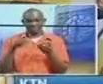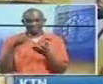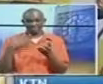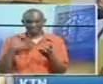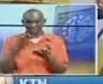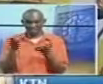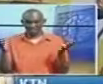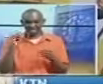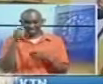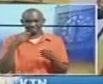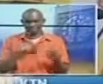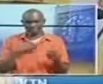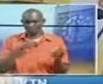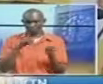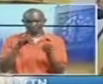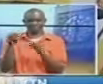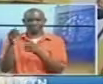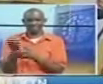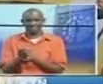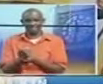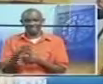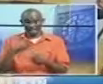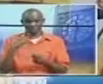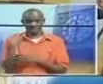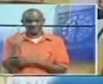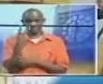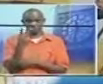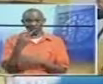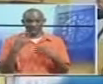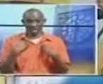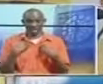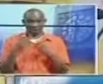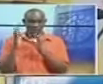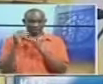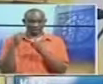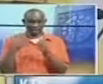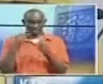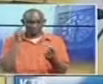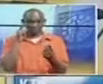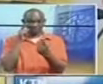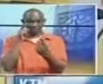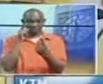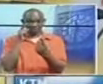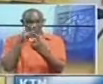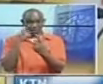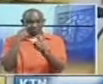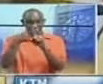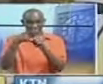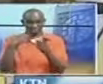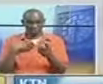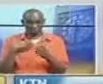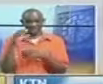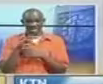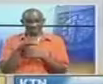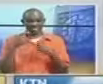see Kenyans moving this way. And number two, we are very hopeful and optimistic about the prospects of our